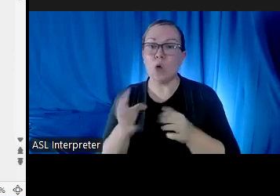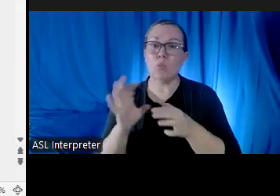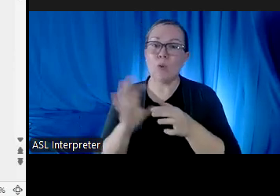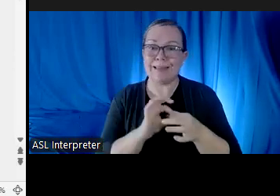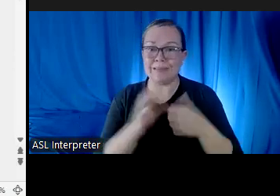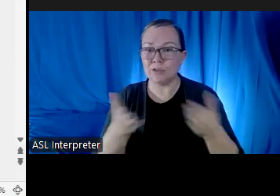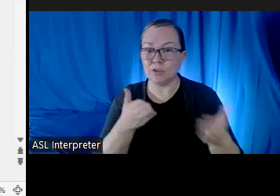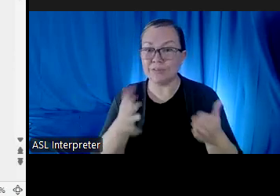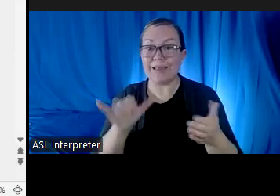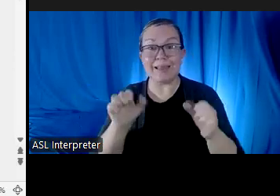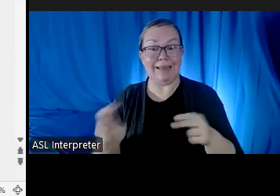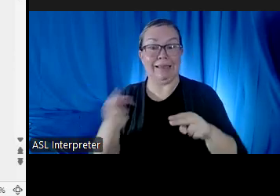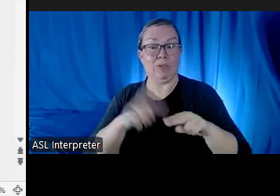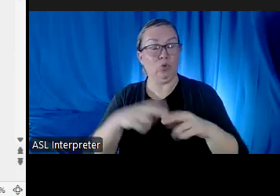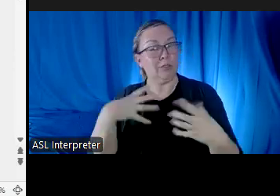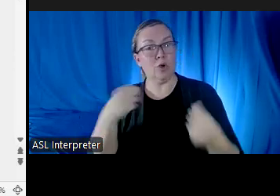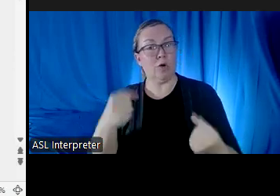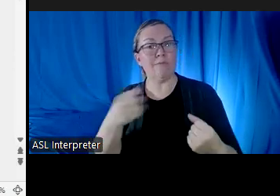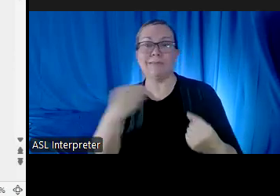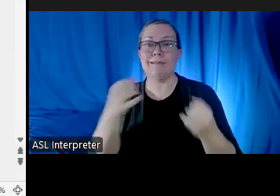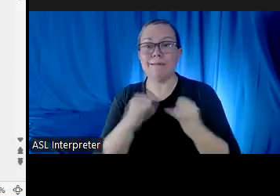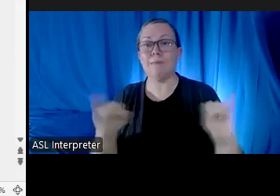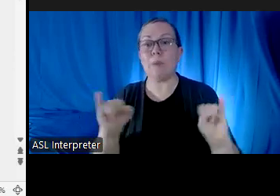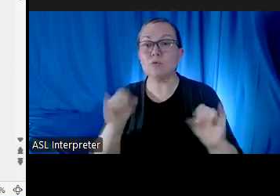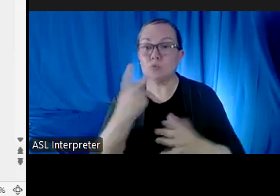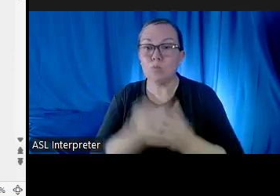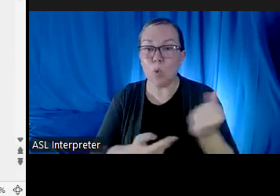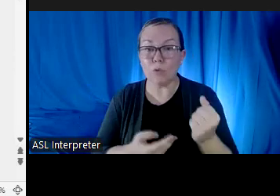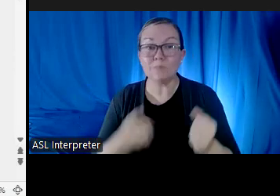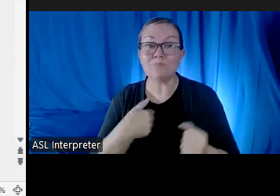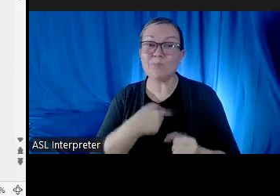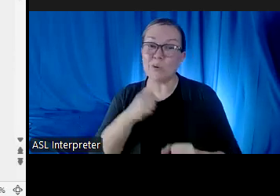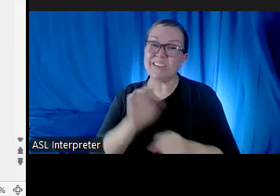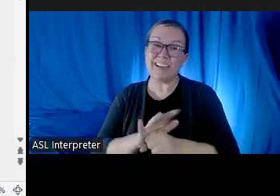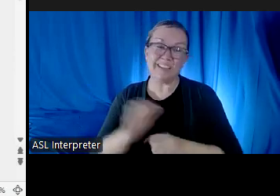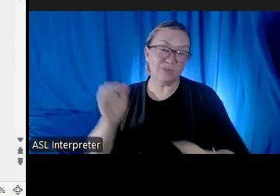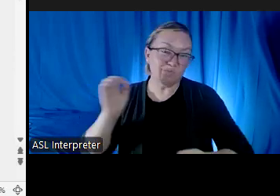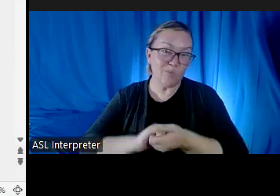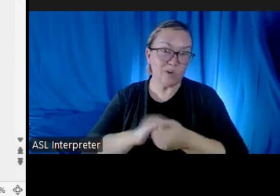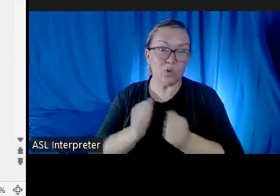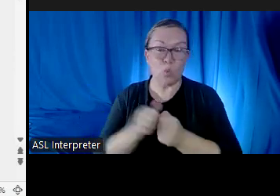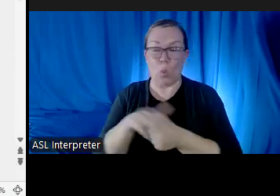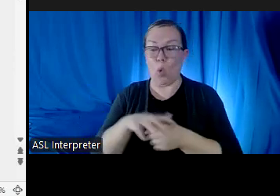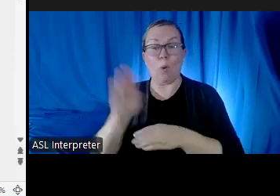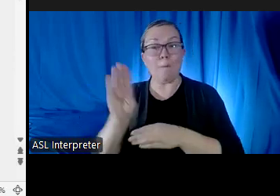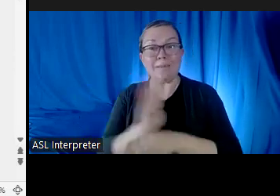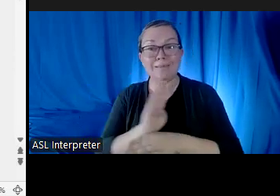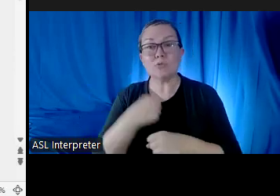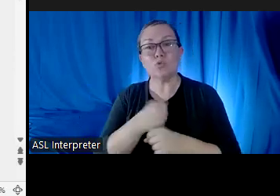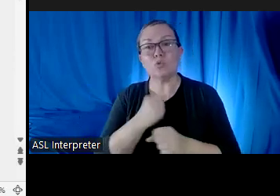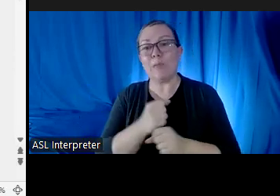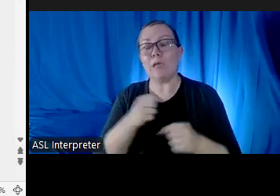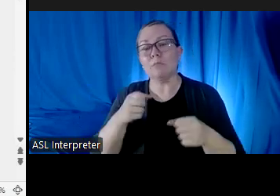and that can increase confidence and independence. Premier is dedicated to partnering with local businesses to create employment opportunities